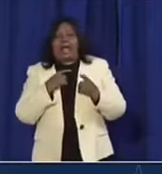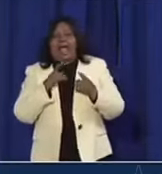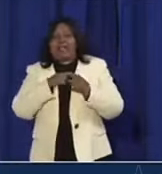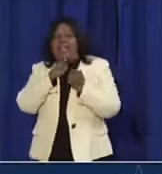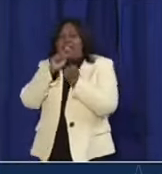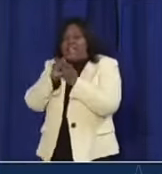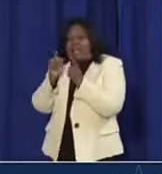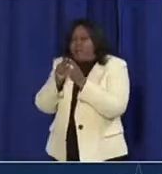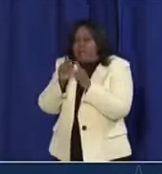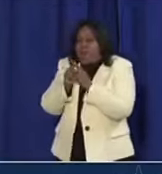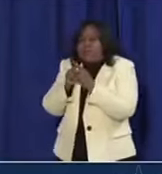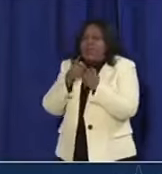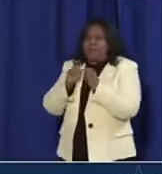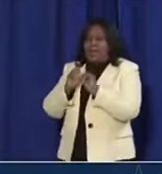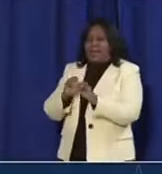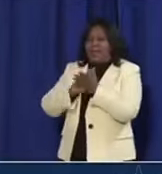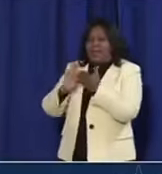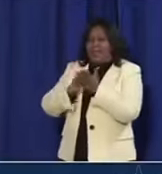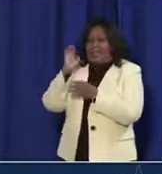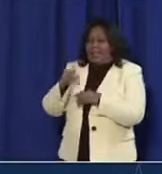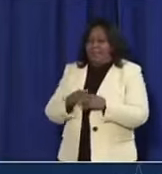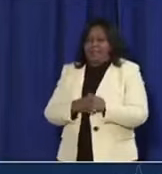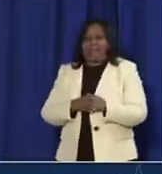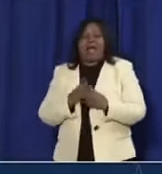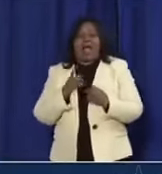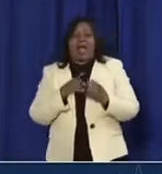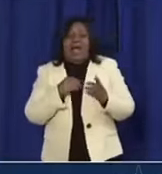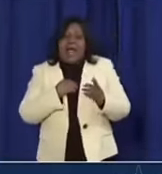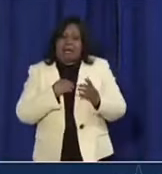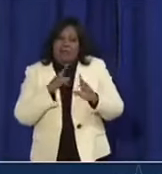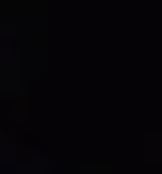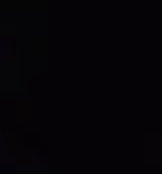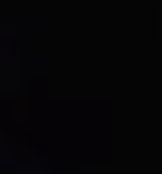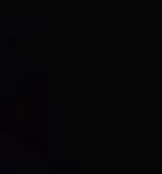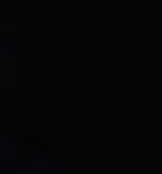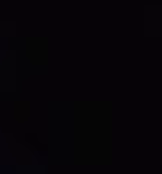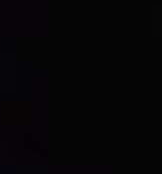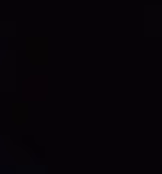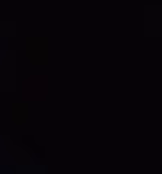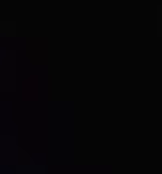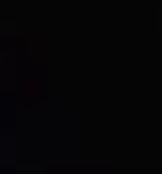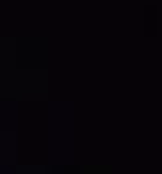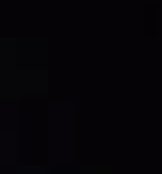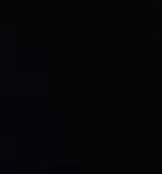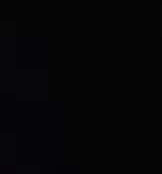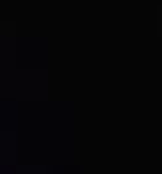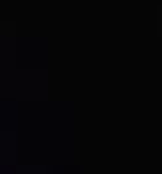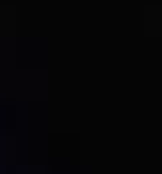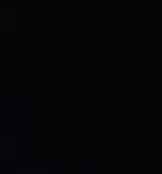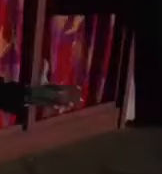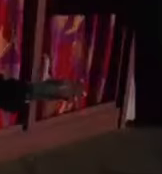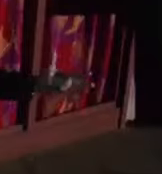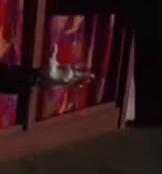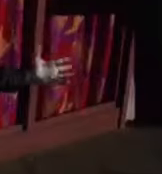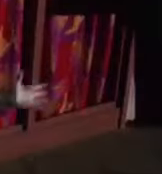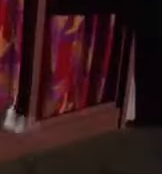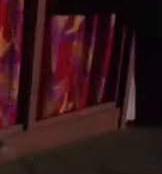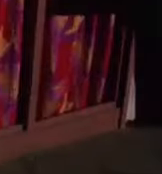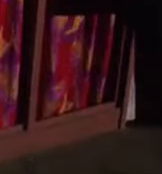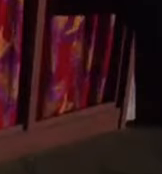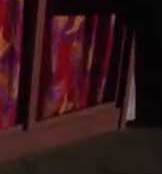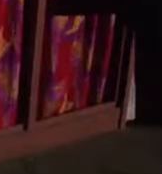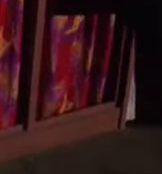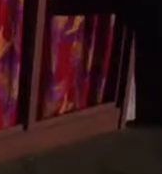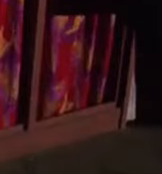exact wording. Sir, I'm trying to clean it up. Sir, I'm going to answer the question. I can't tell you. Why not? You know why? Because if I